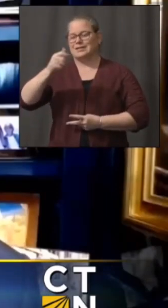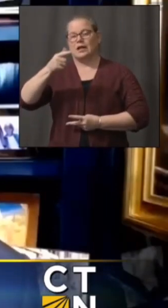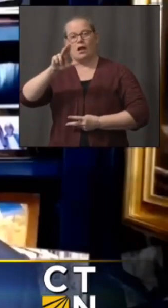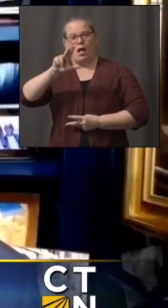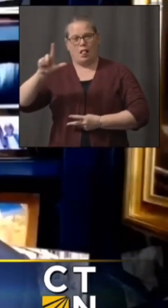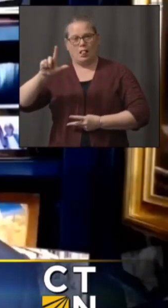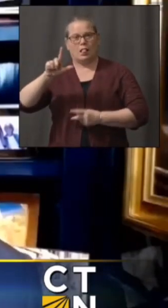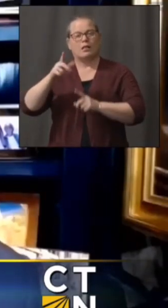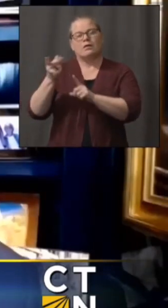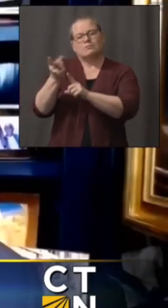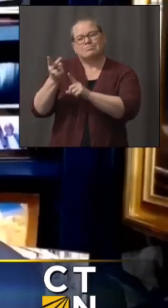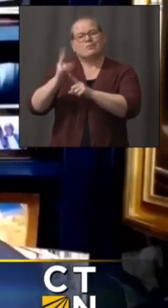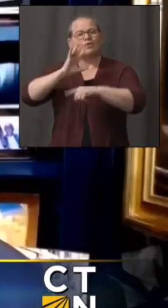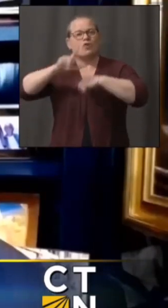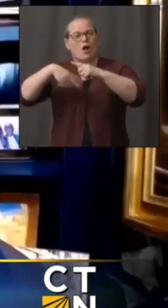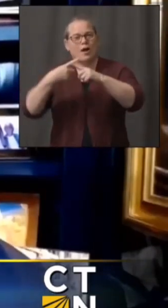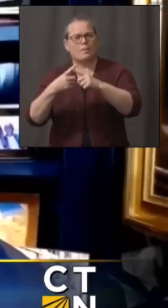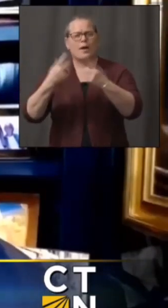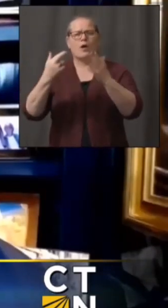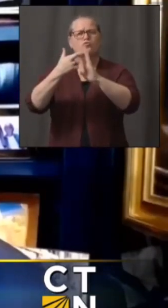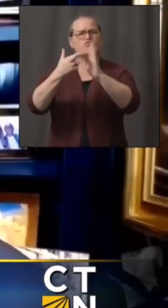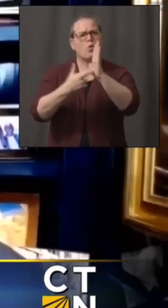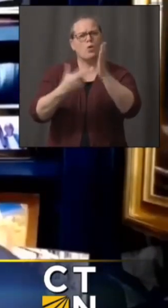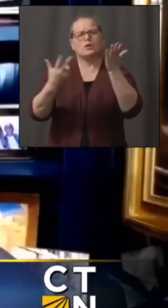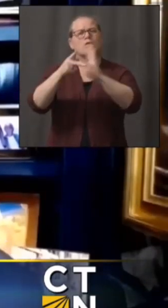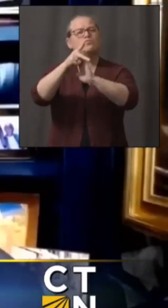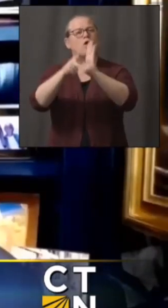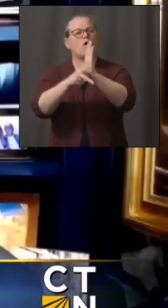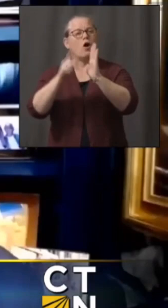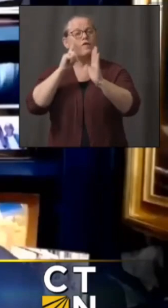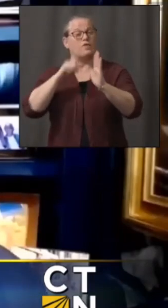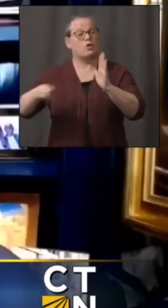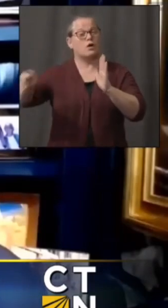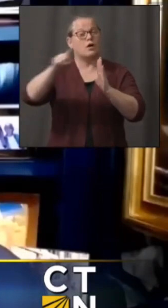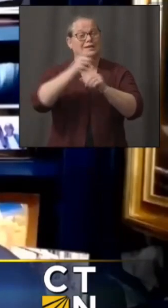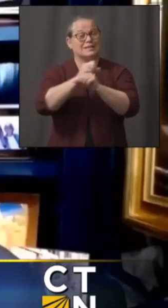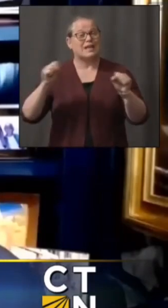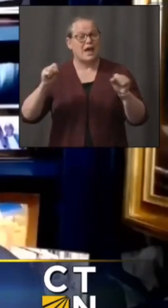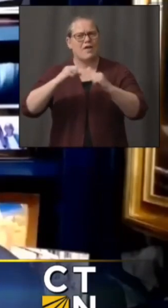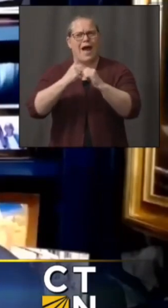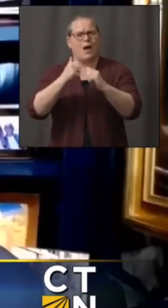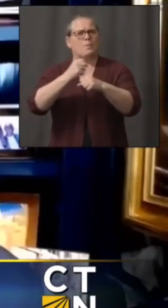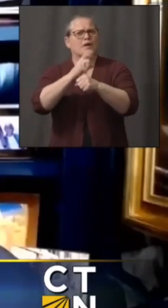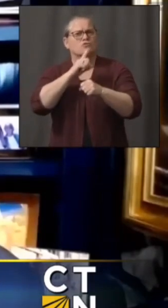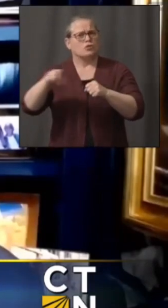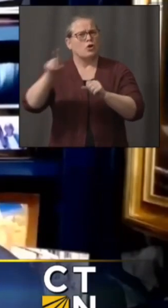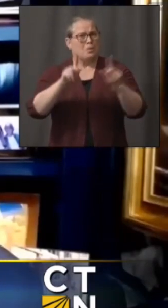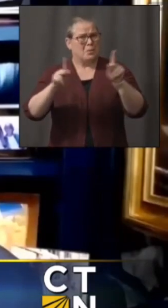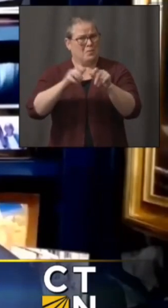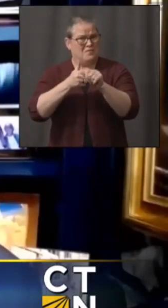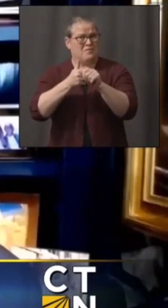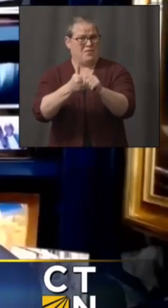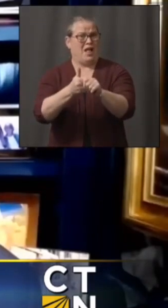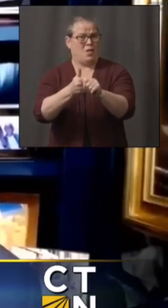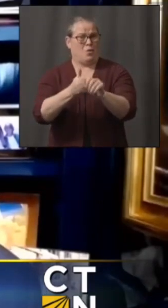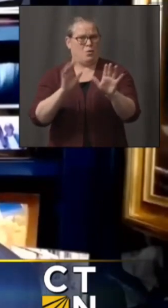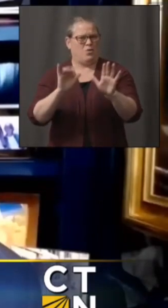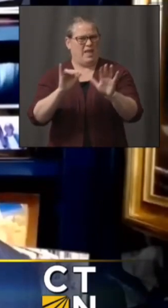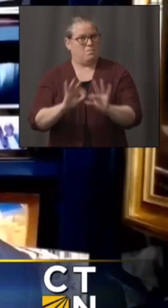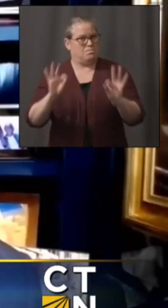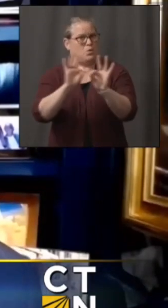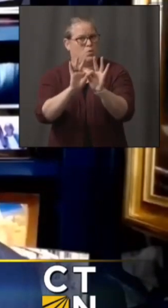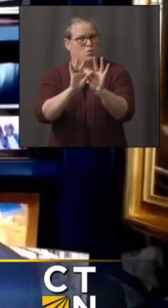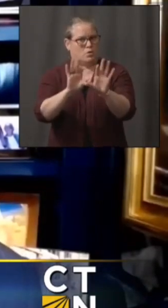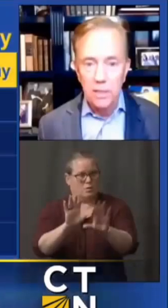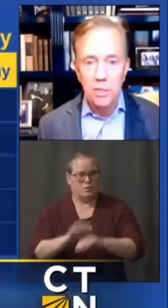in place to keep you safe and how they're being enforced. That's where the rubber meets the road. Let me first talk about